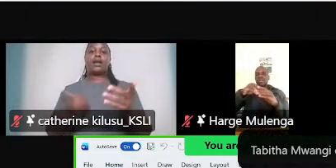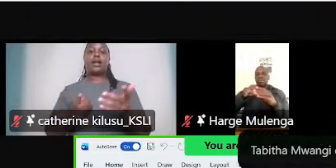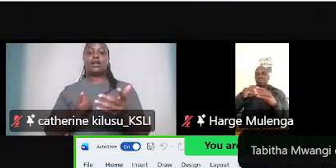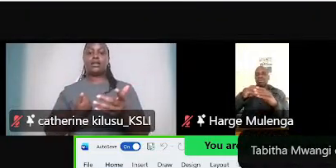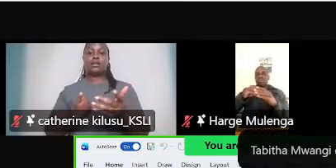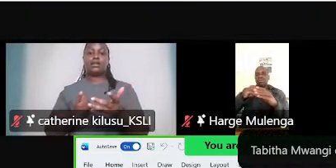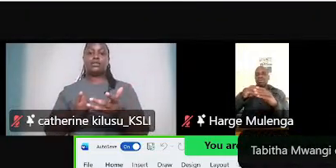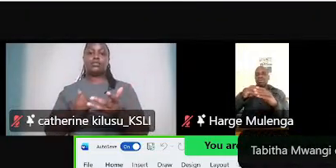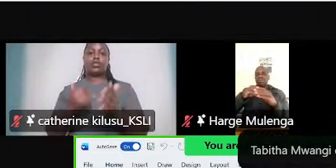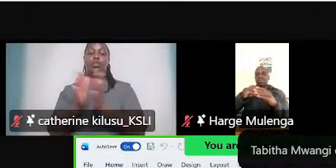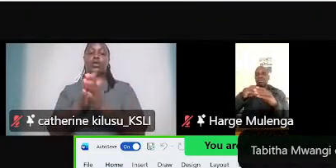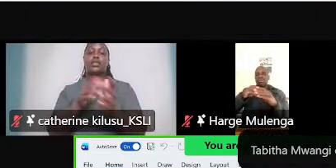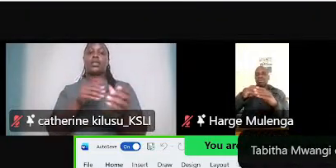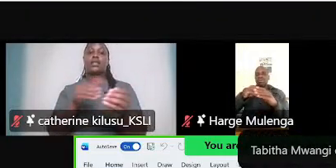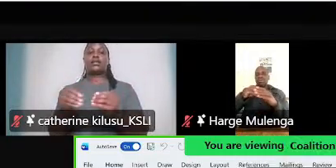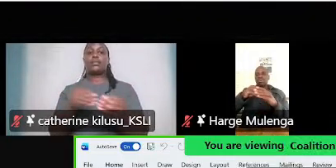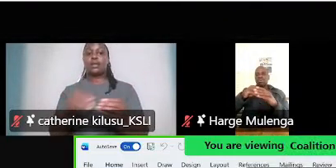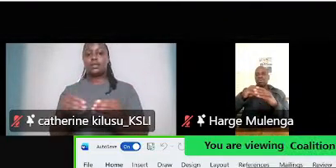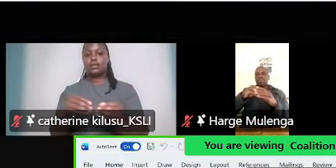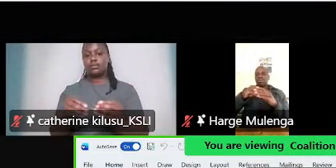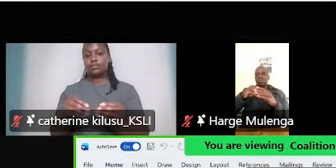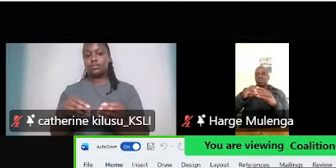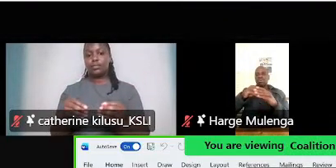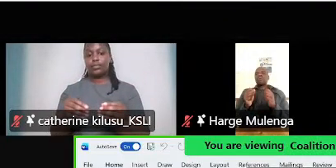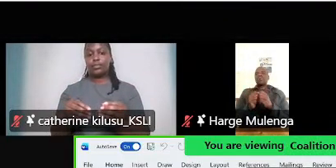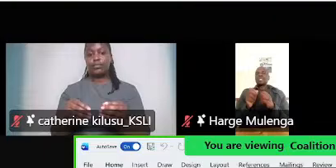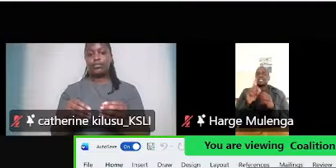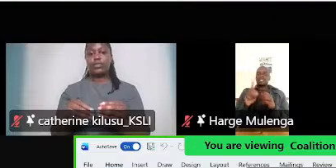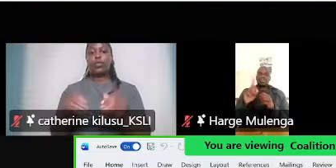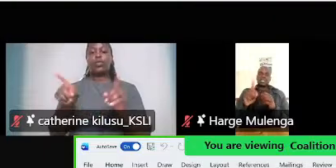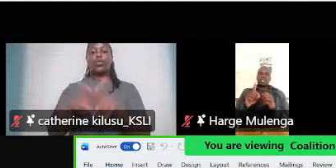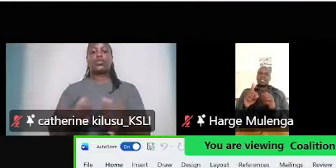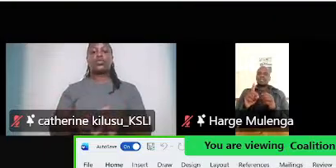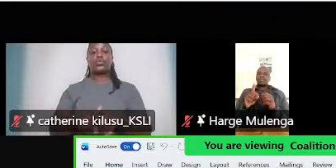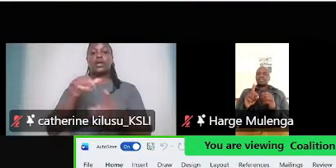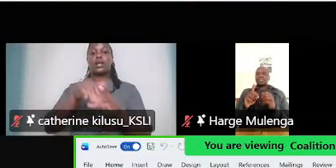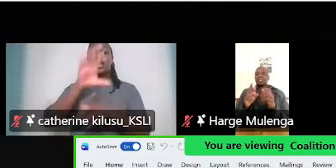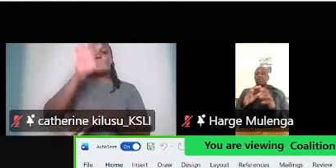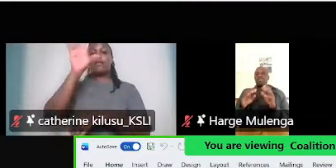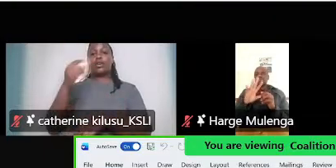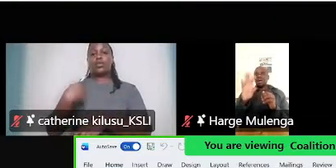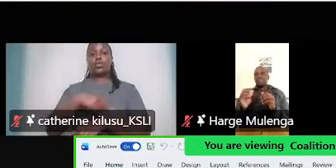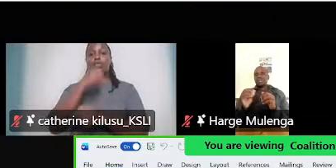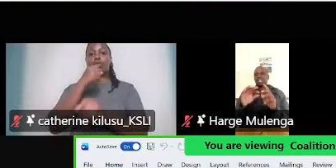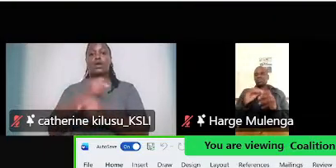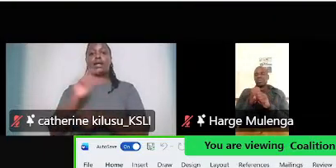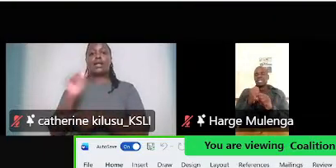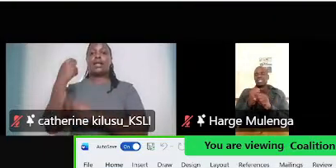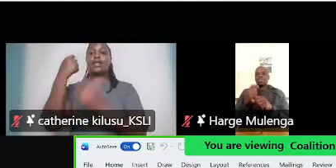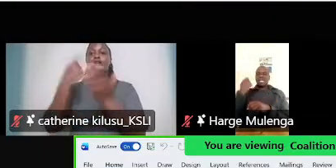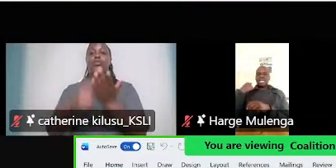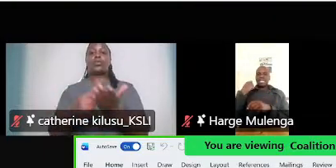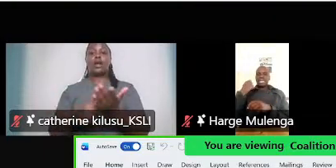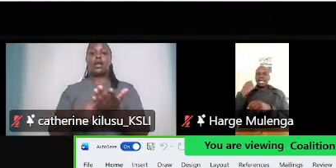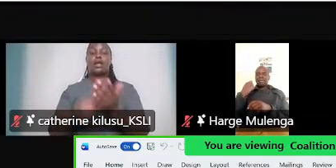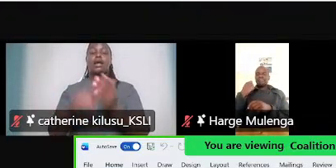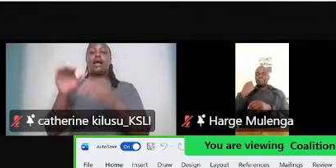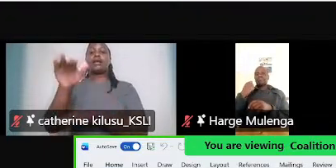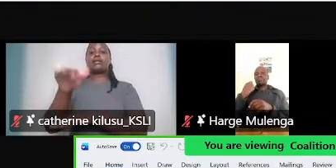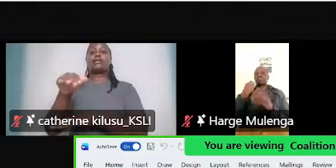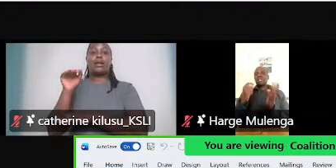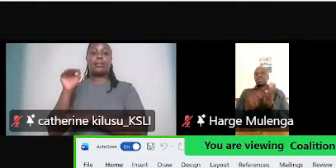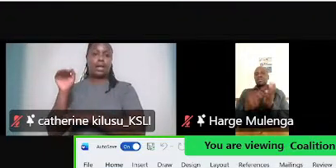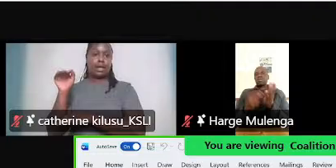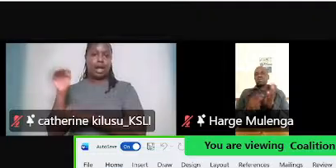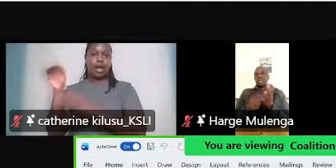with disabilities. And in Africa, we work in Kenya, Uganda, Zambia, and since we're headquartered in